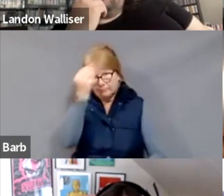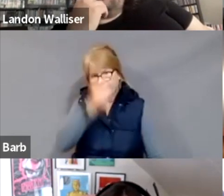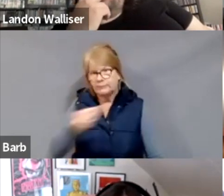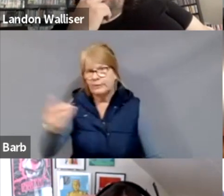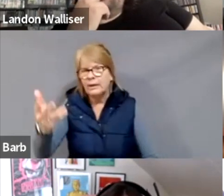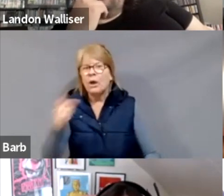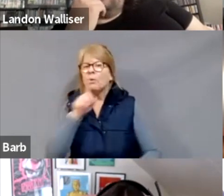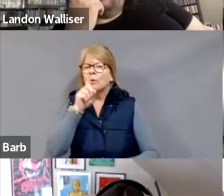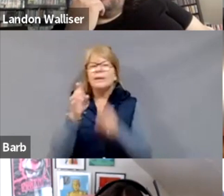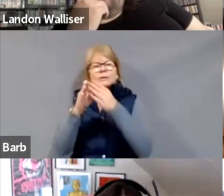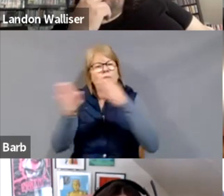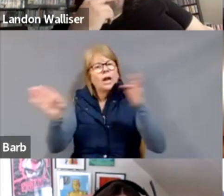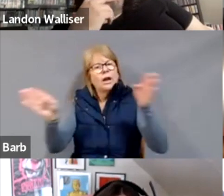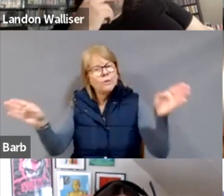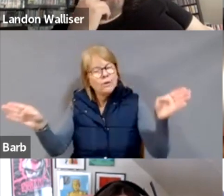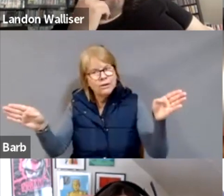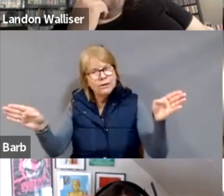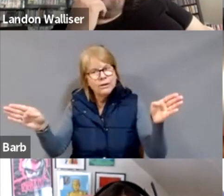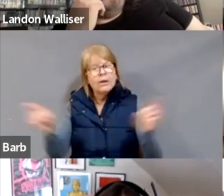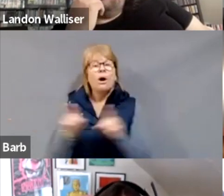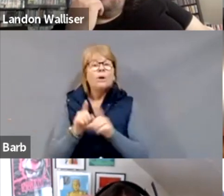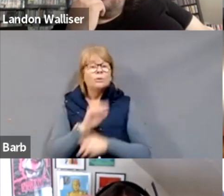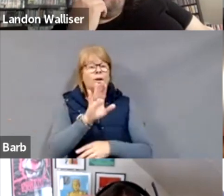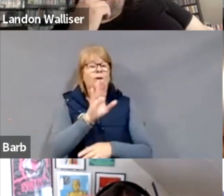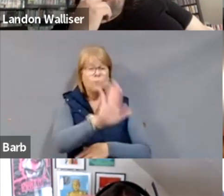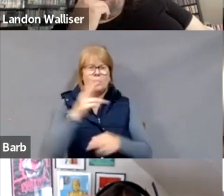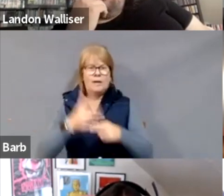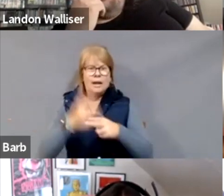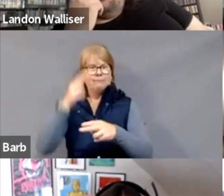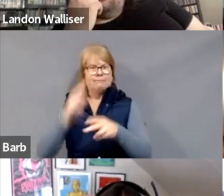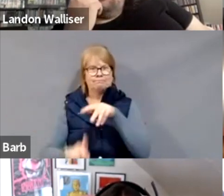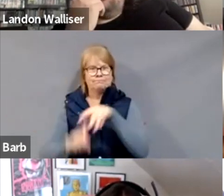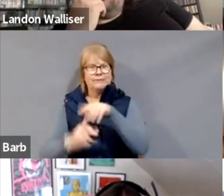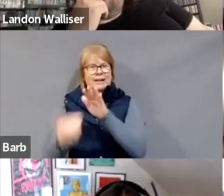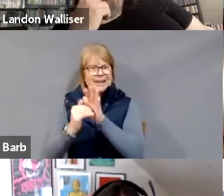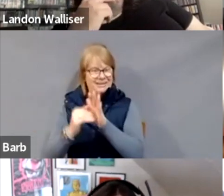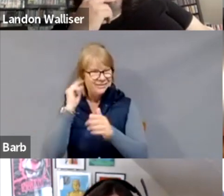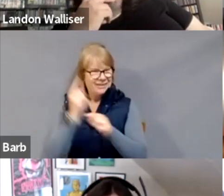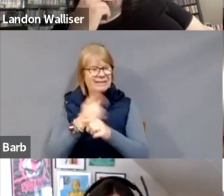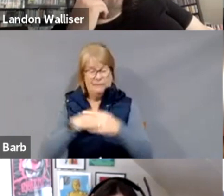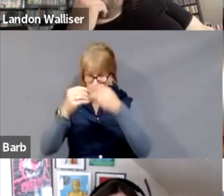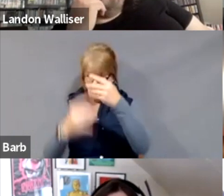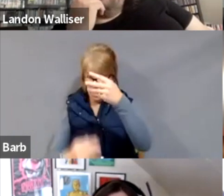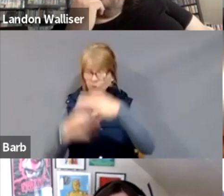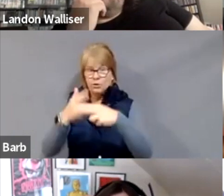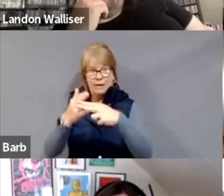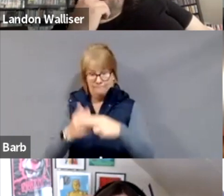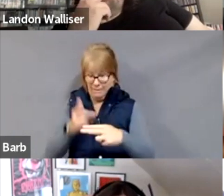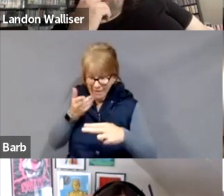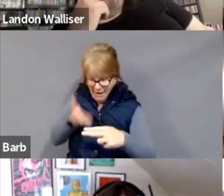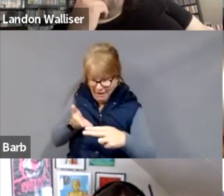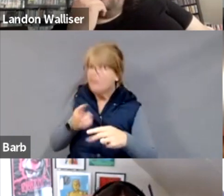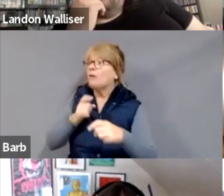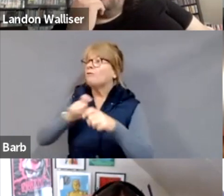fairly dispassionate way. But it also gets you on their list as someone who goes the an extra mile to try to get